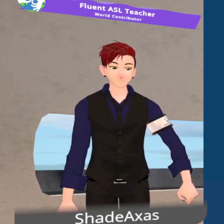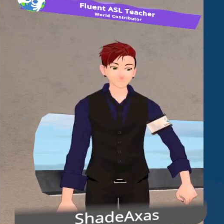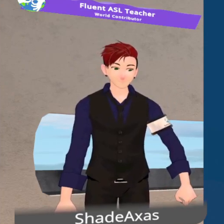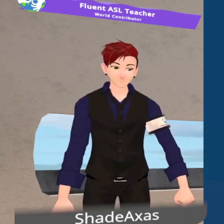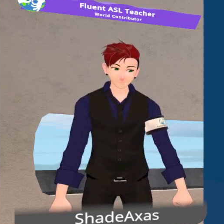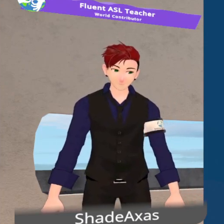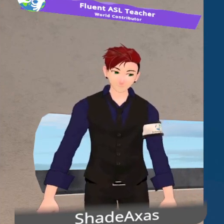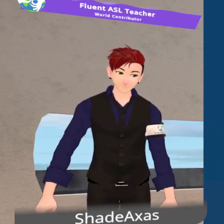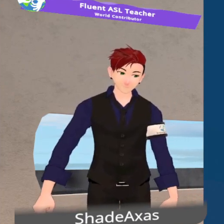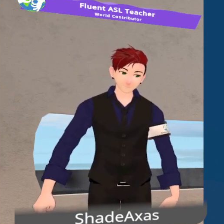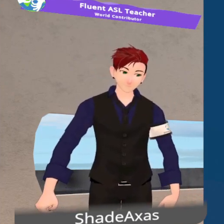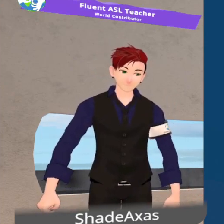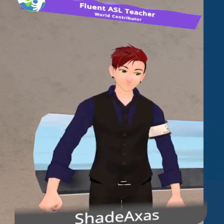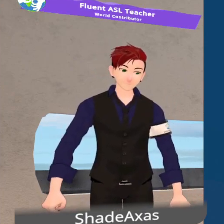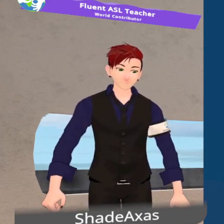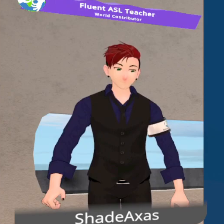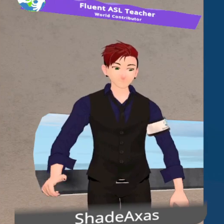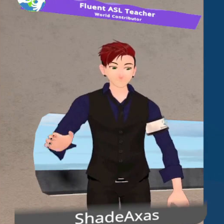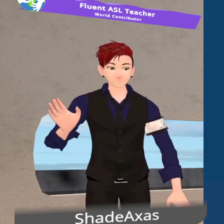Hi.